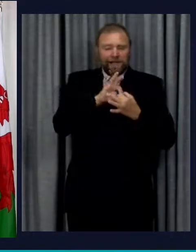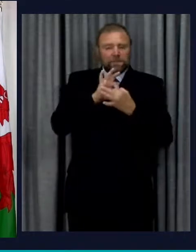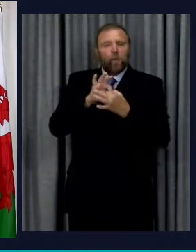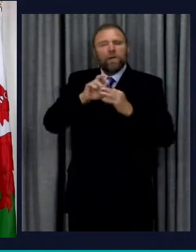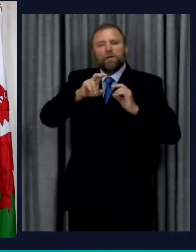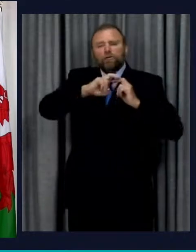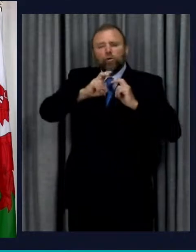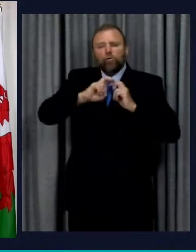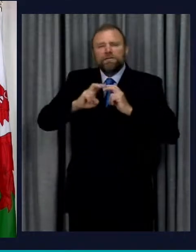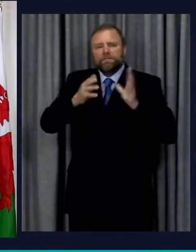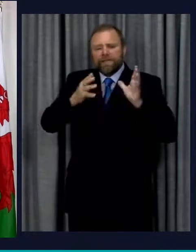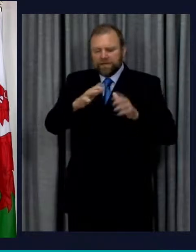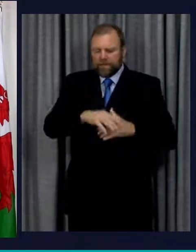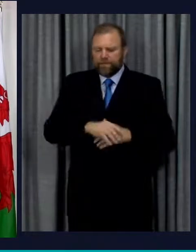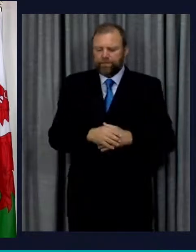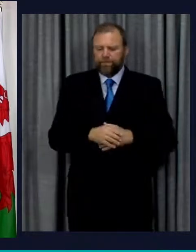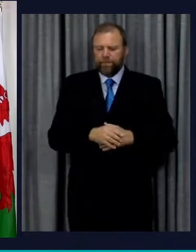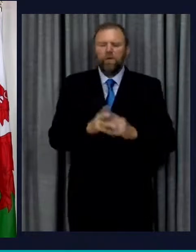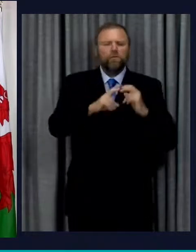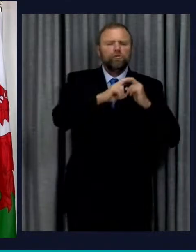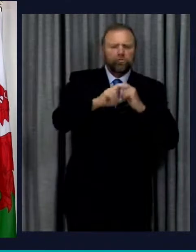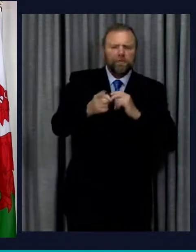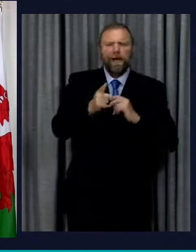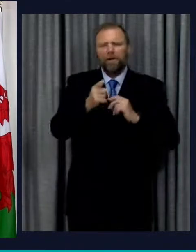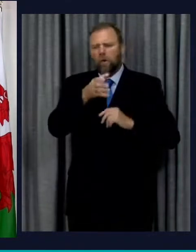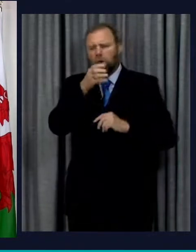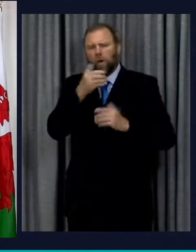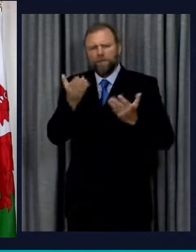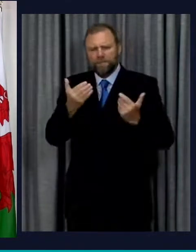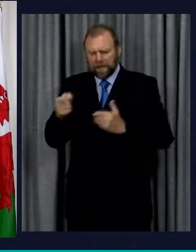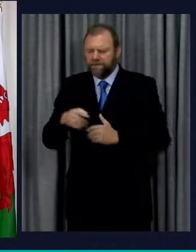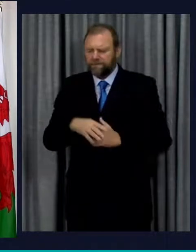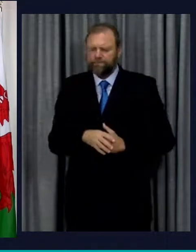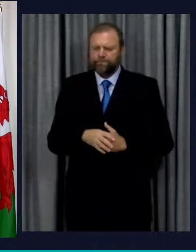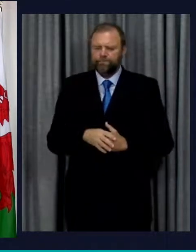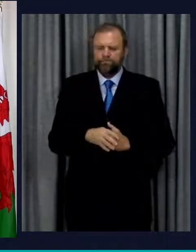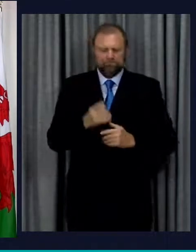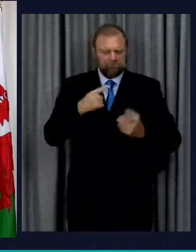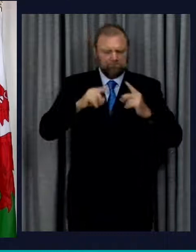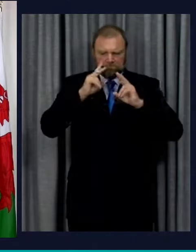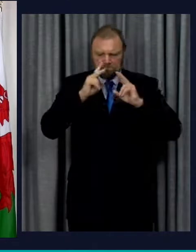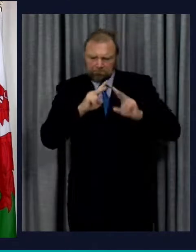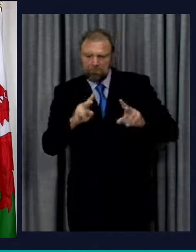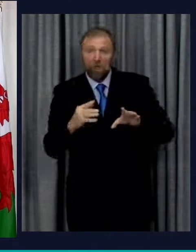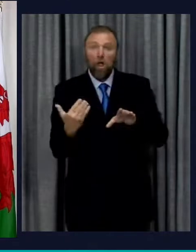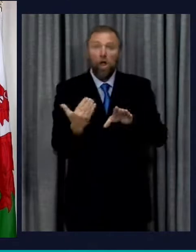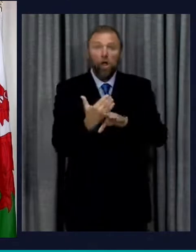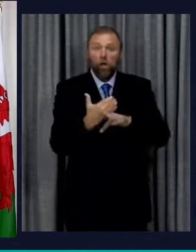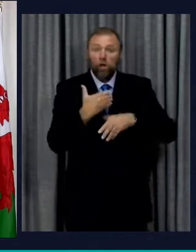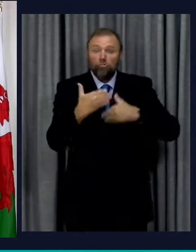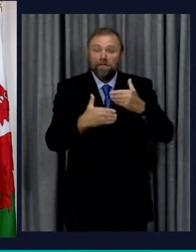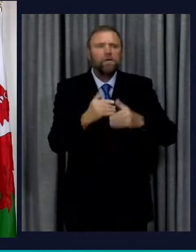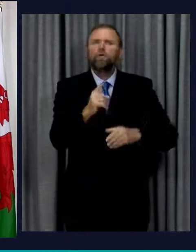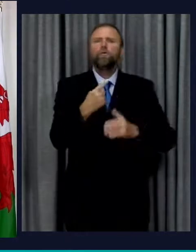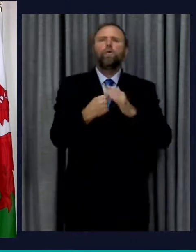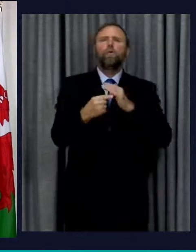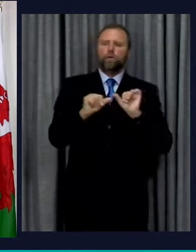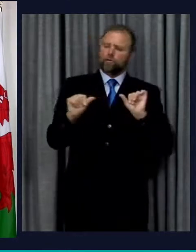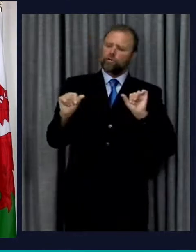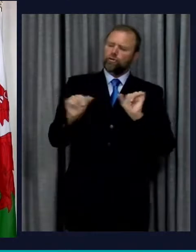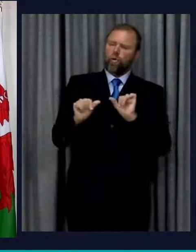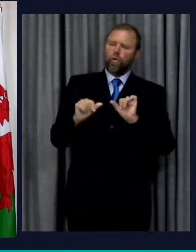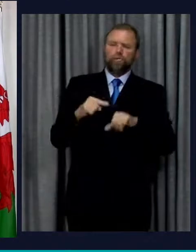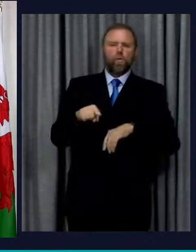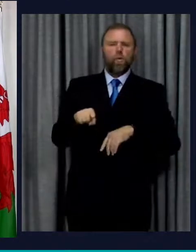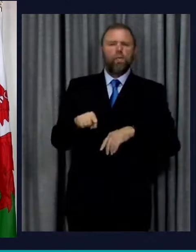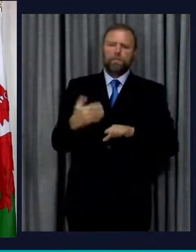the tourism, the hospitality sector, and looking at campaigns to encourage people to look at careers, not just short-term jobs within those sectors, but